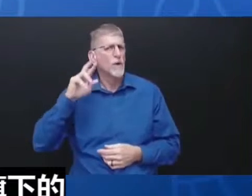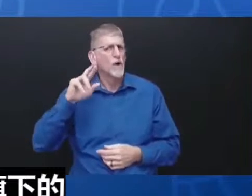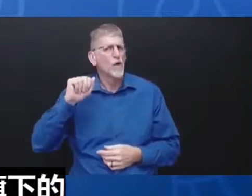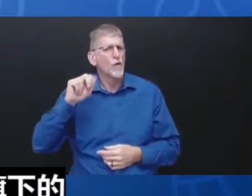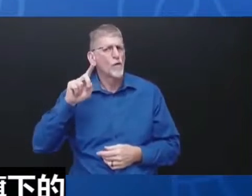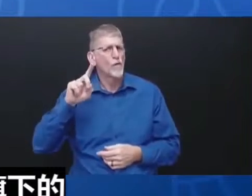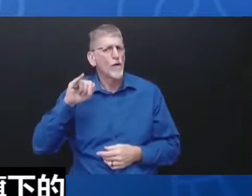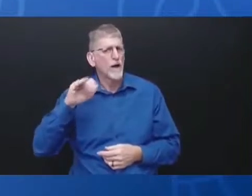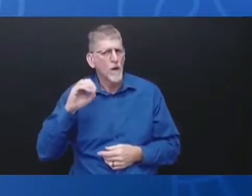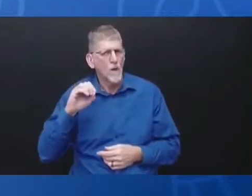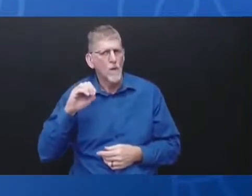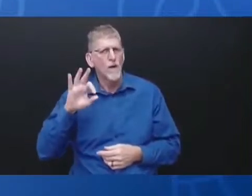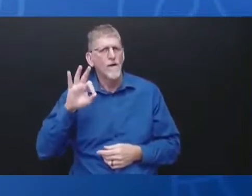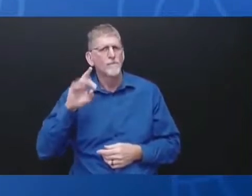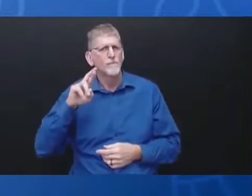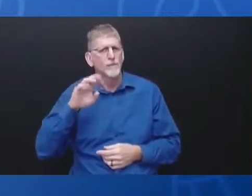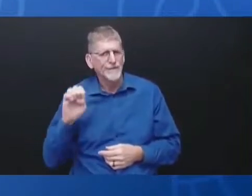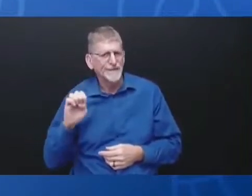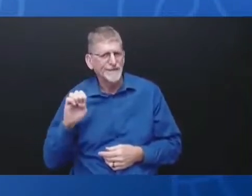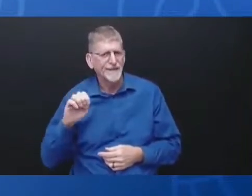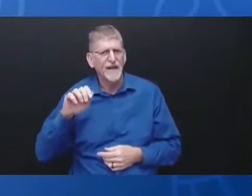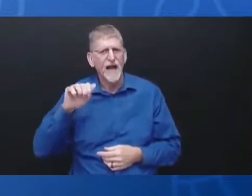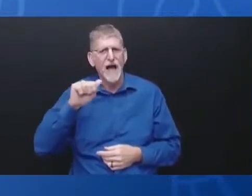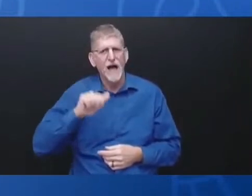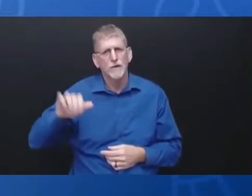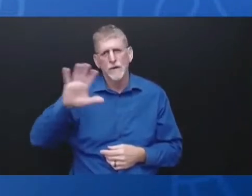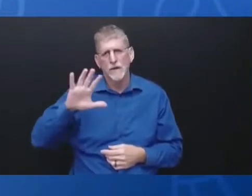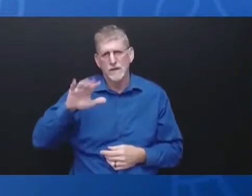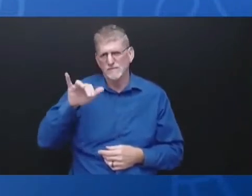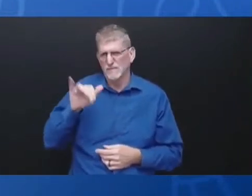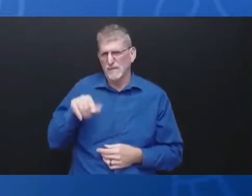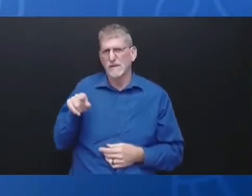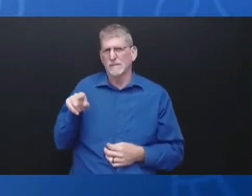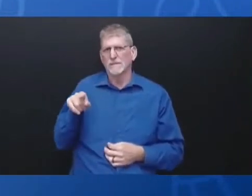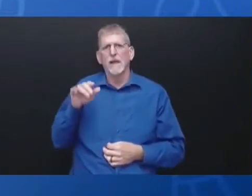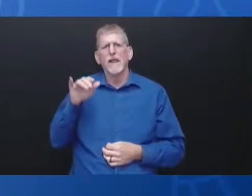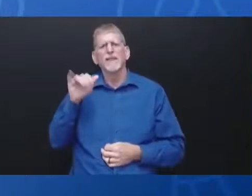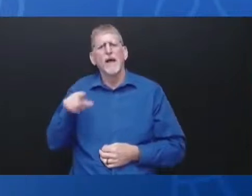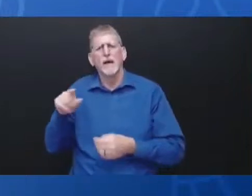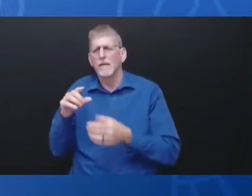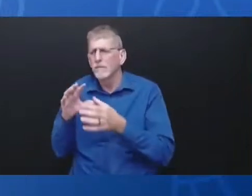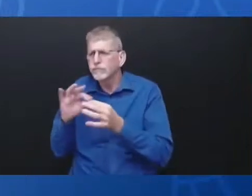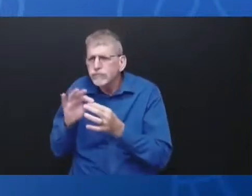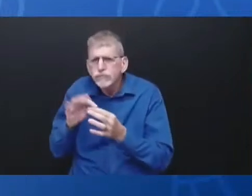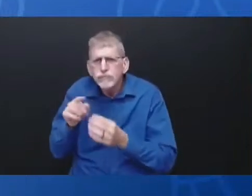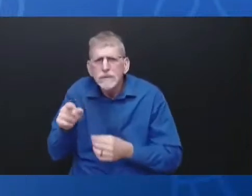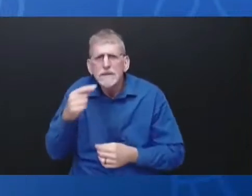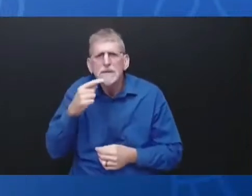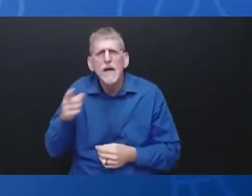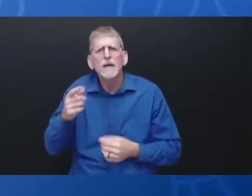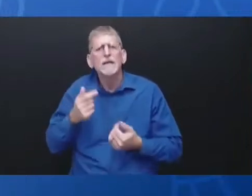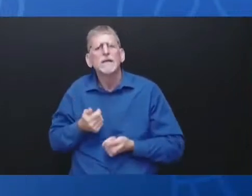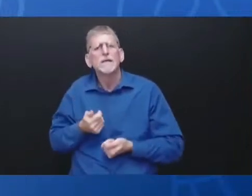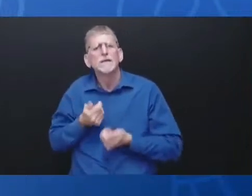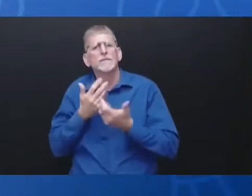have written extensively on the oppression of Uyghur Muslims by Chinese authorities. Actually, their reports have